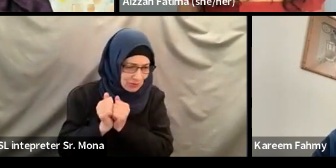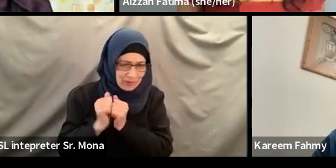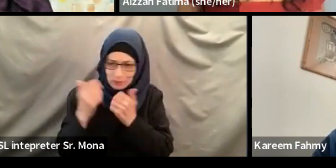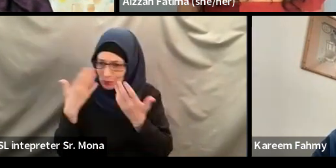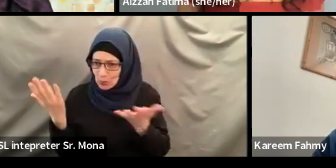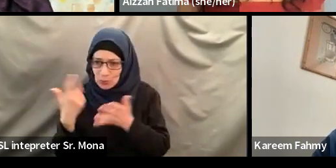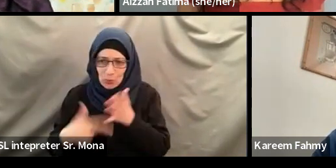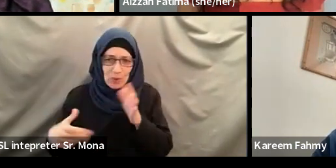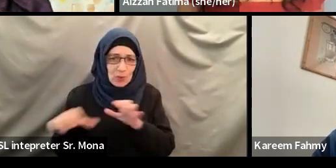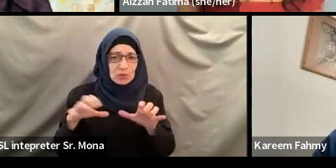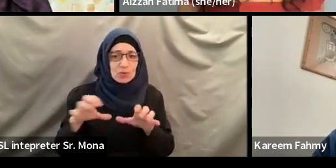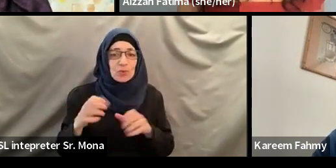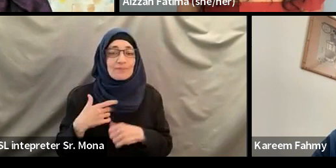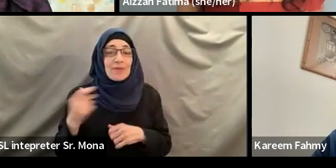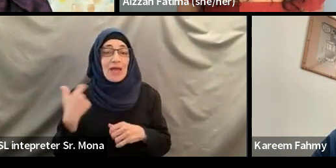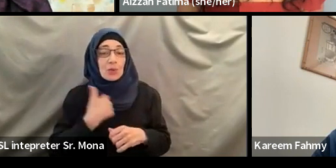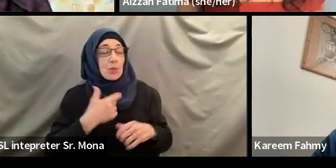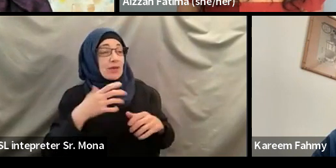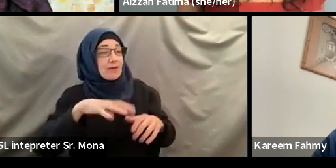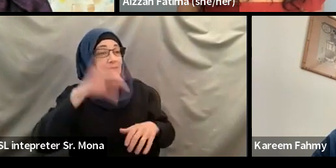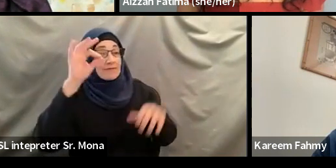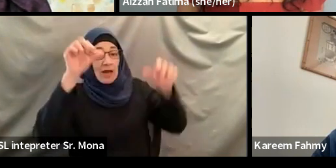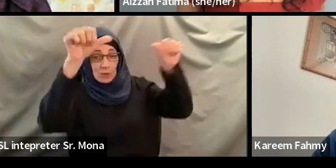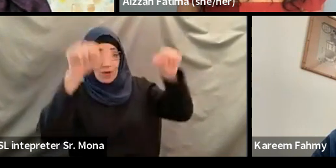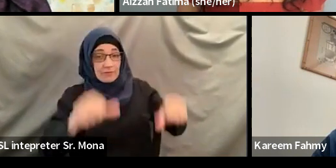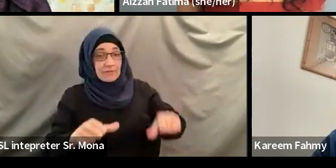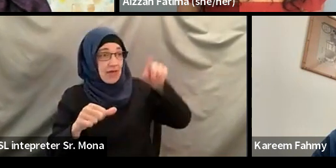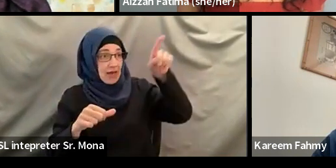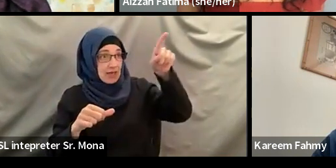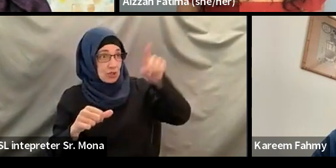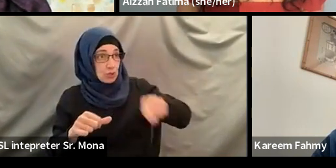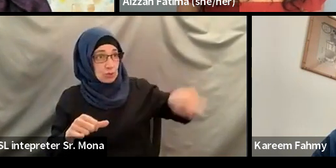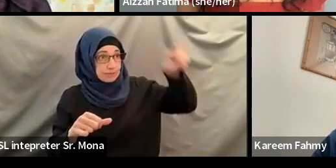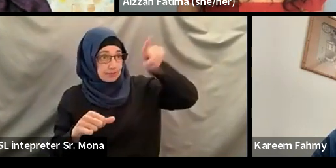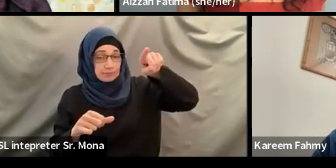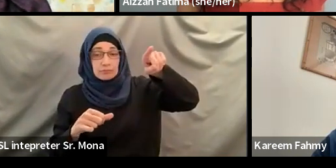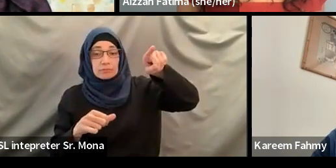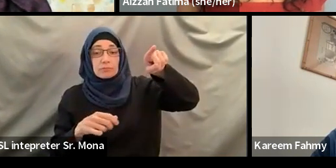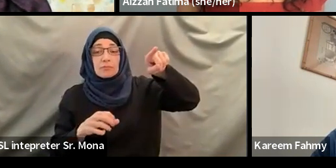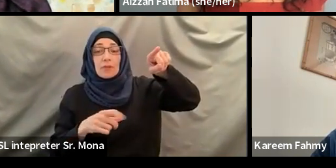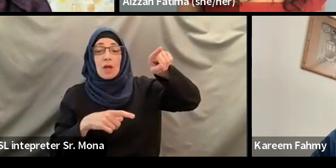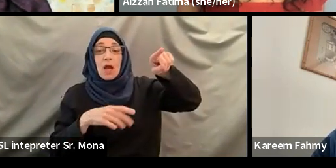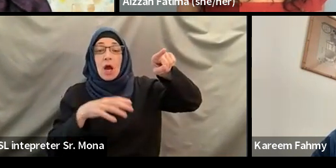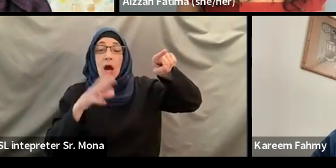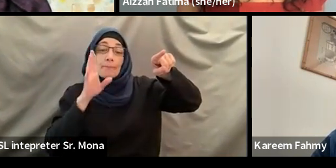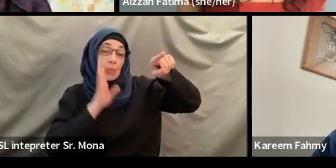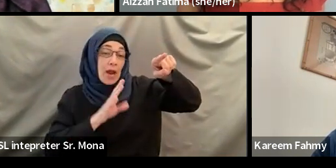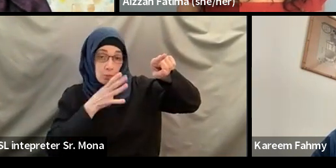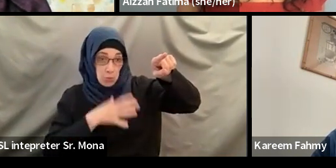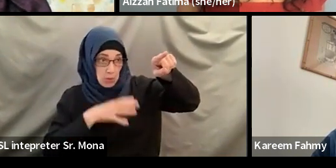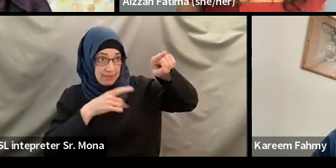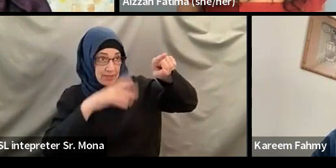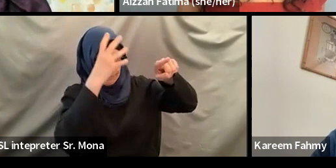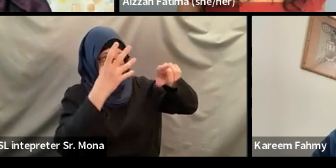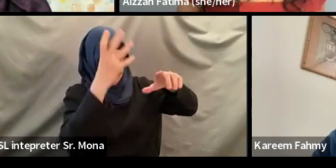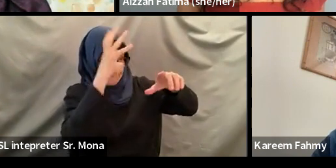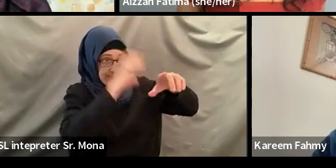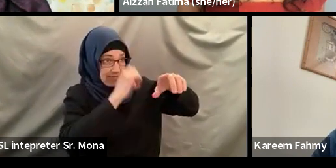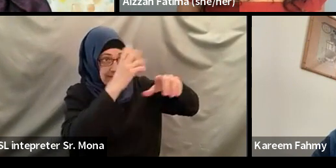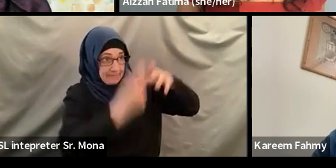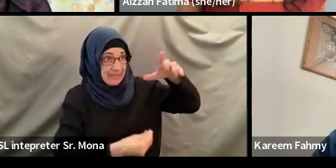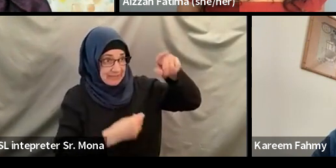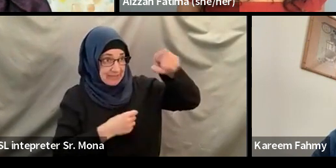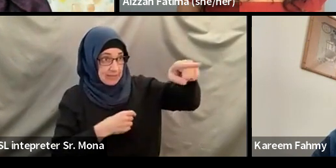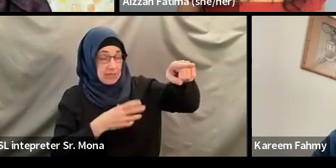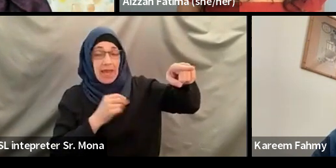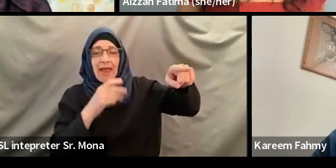with a woman, a brown woman, and her eyes were burnt out with cigarette holes. And we were like, okay, we're like grieving